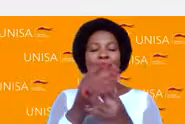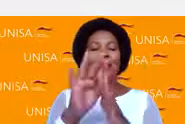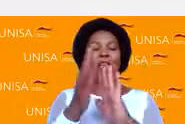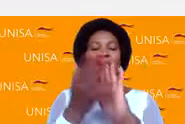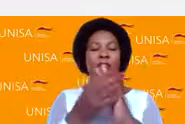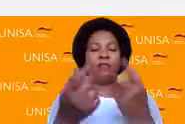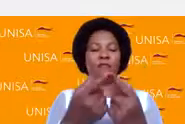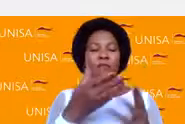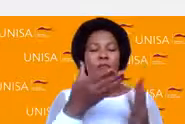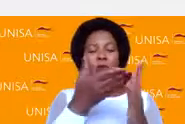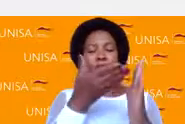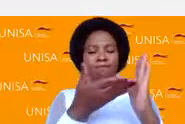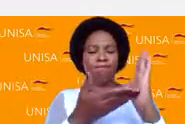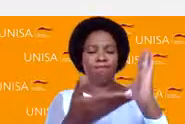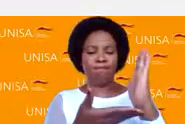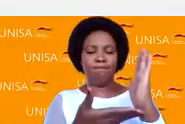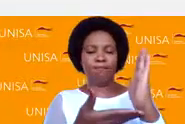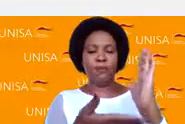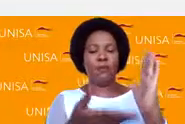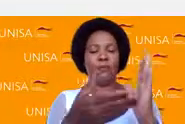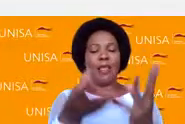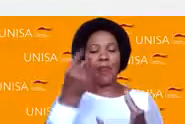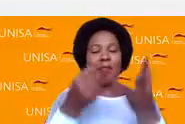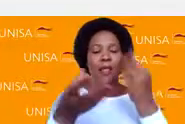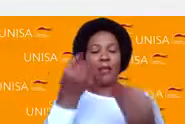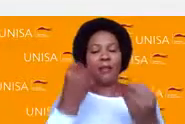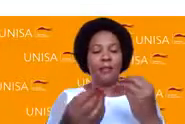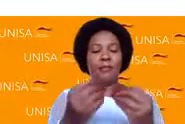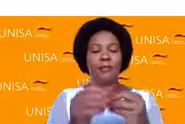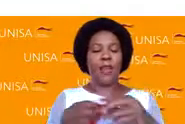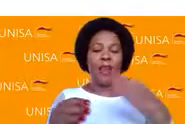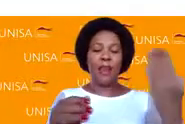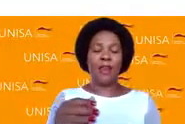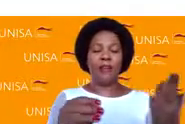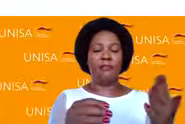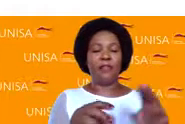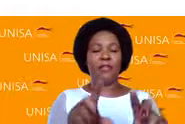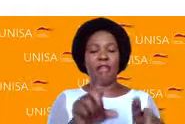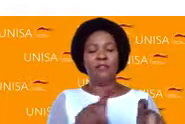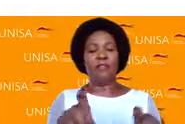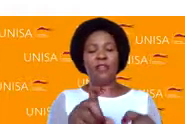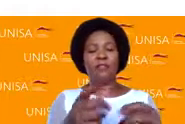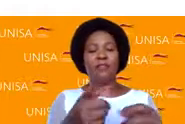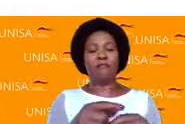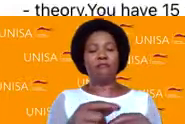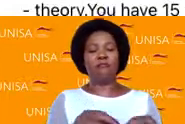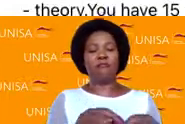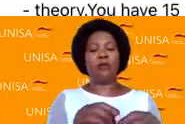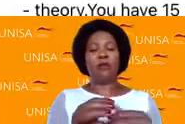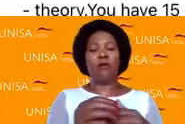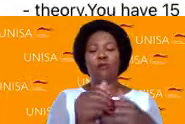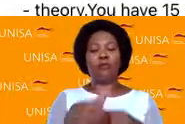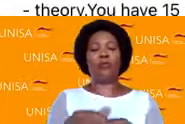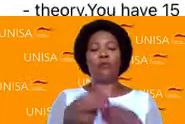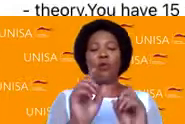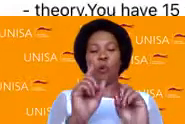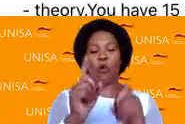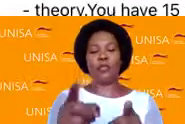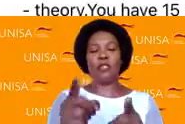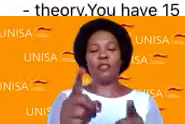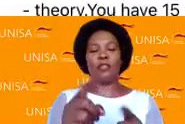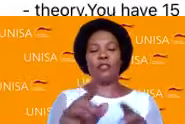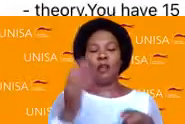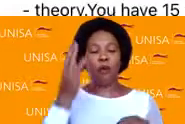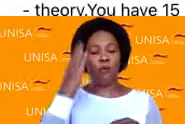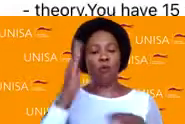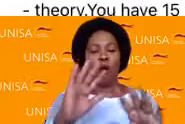that's available in this learning in the left navigation, but it's just a lot more orderly, and I know now how to work through with